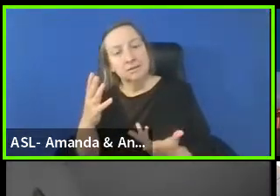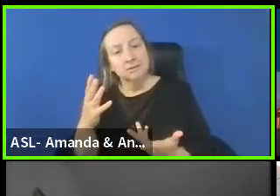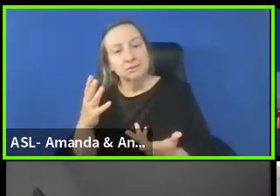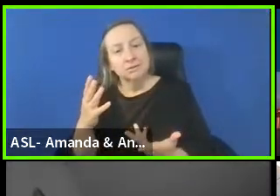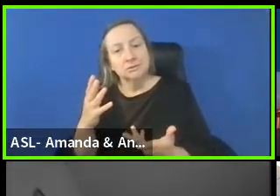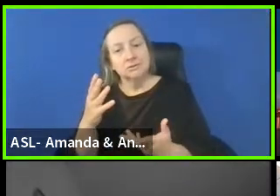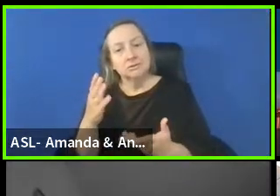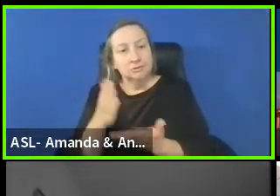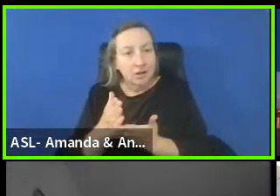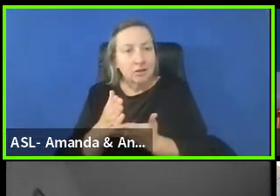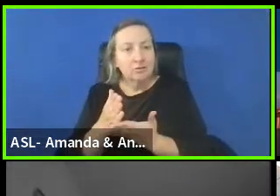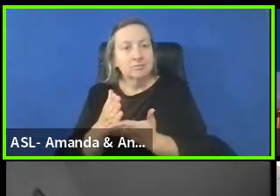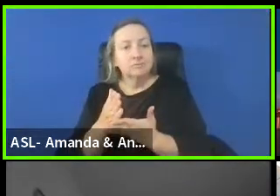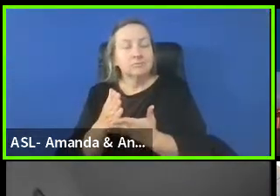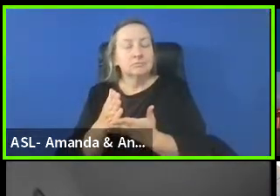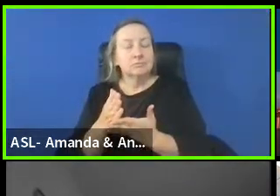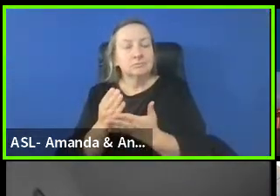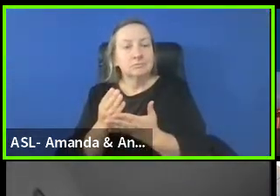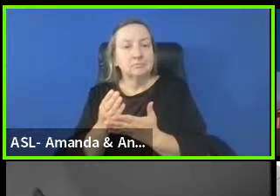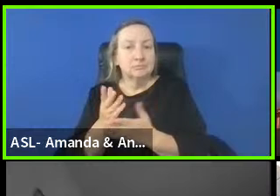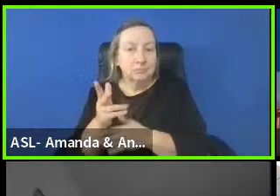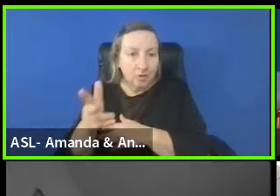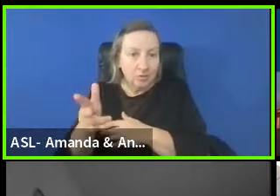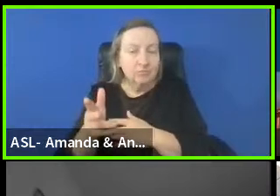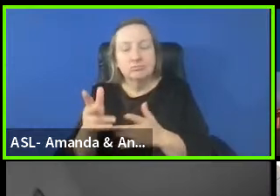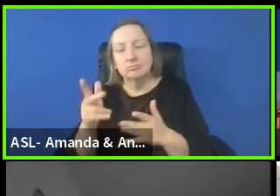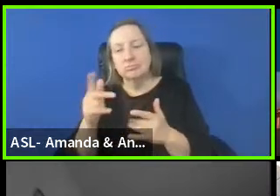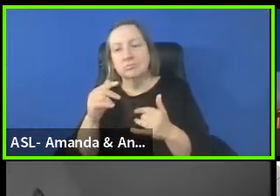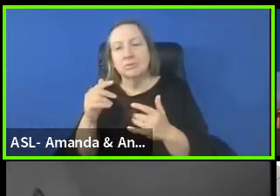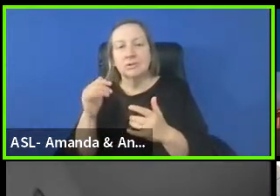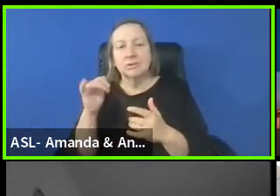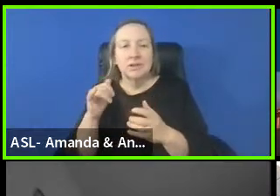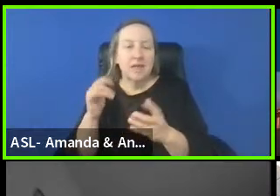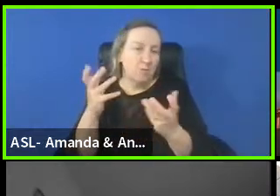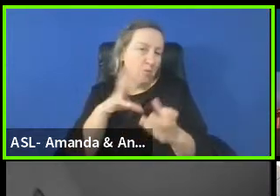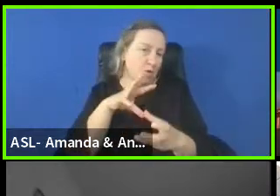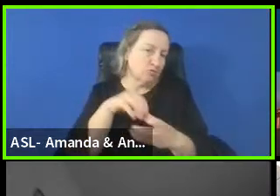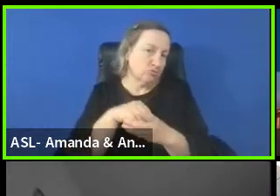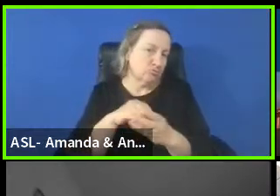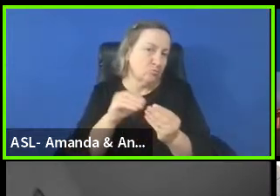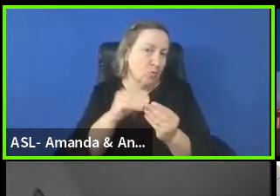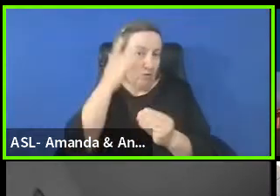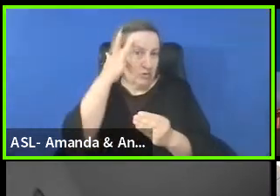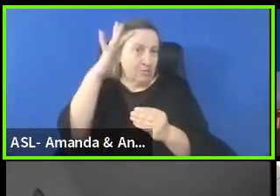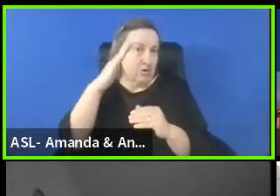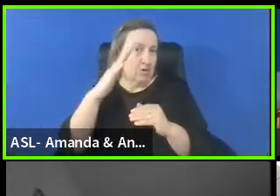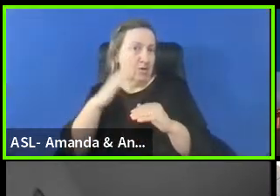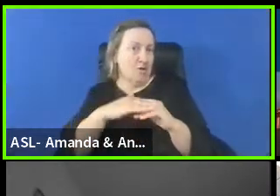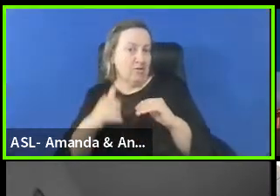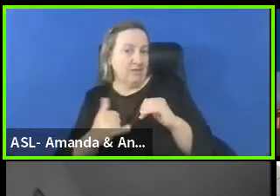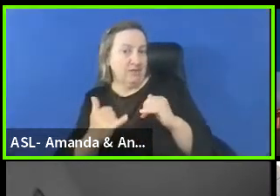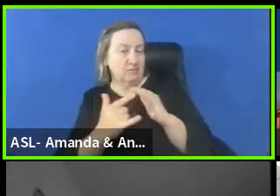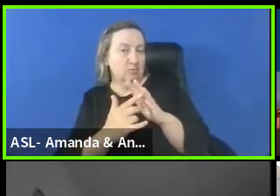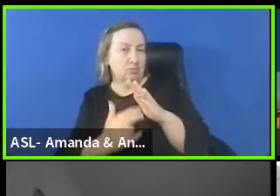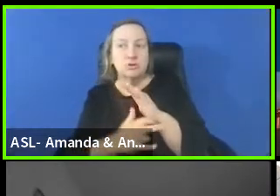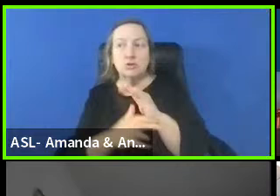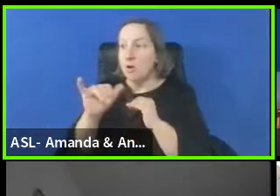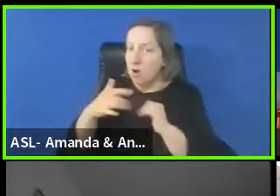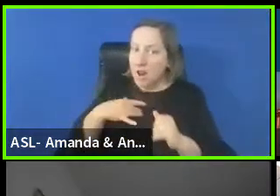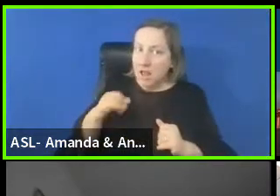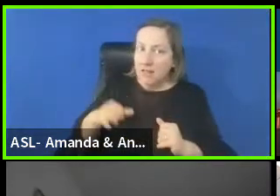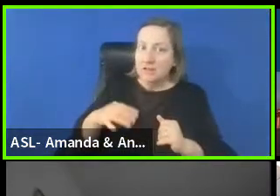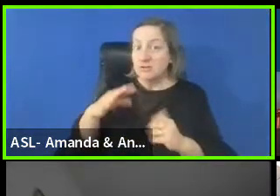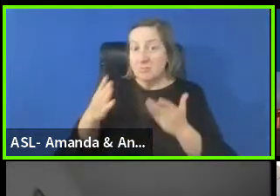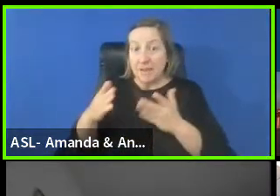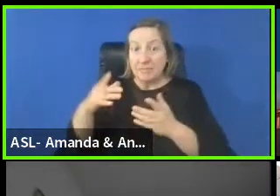things that we will be looking forward to including on this bridge. I like it. So maybe even talking to Google